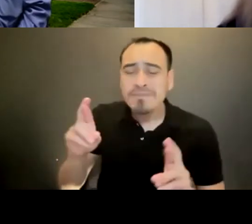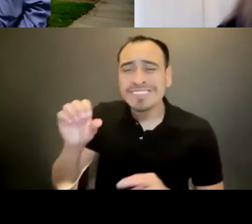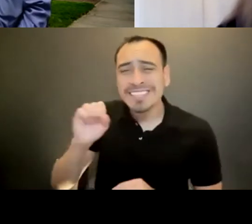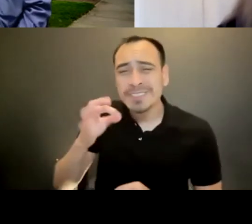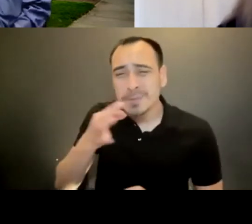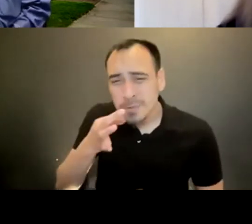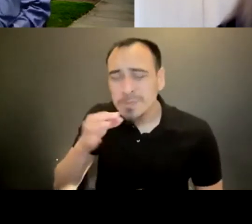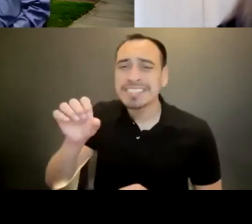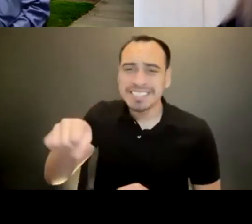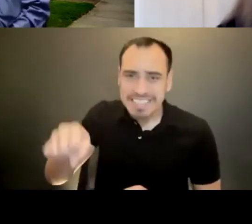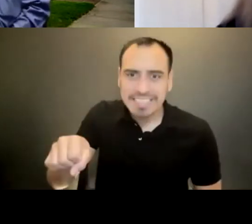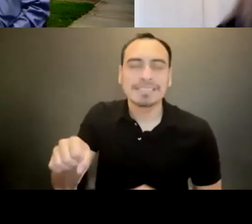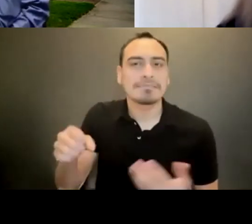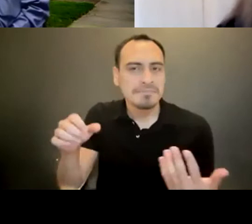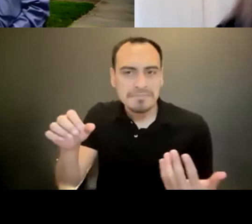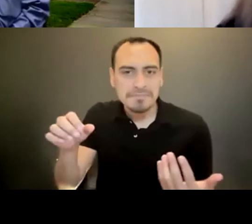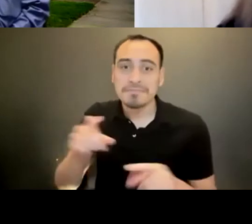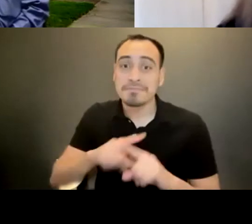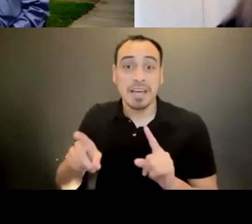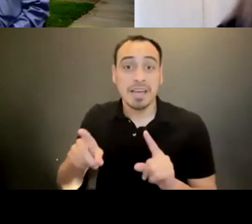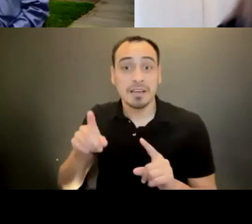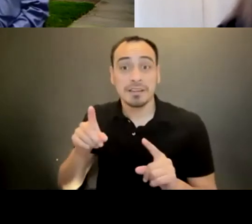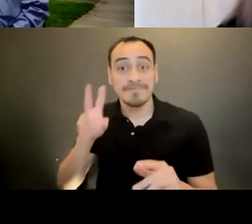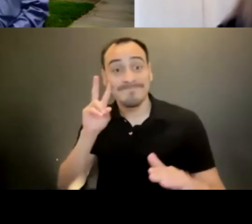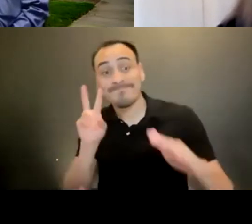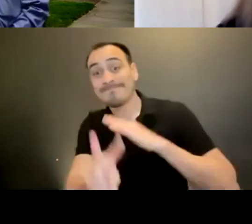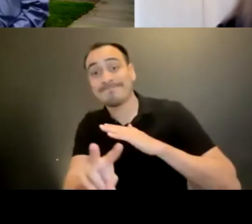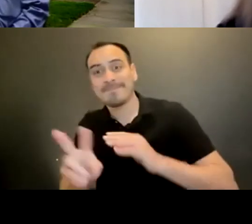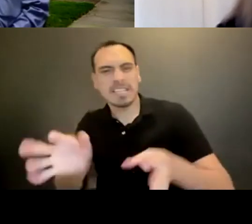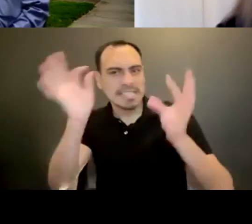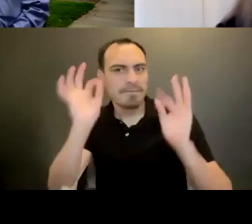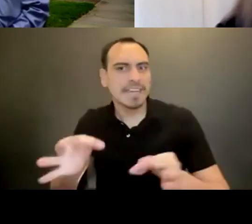allocation will be increased, but we have no definitive date as to